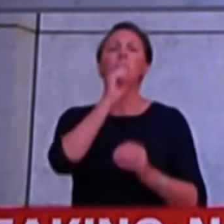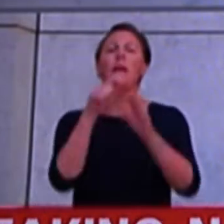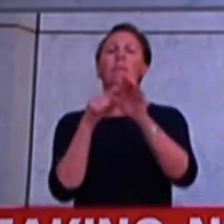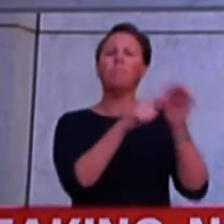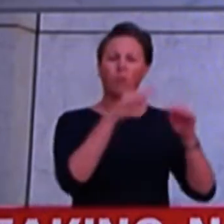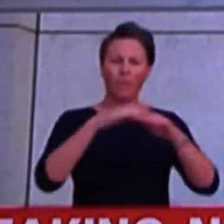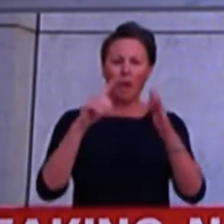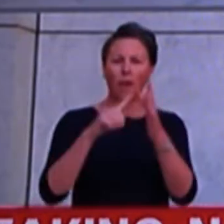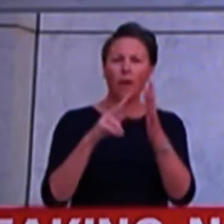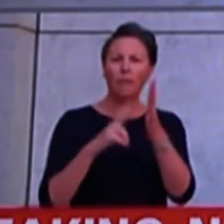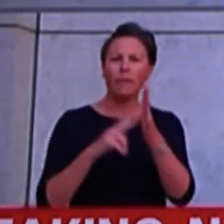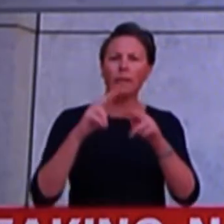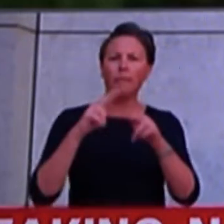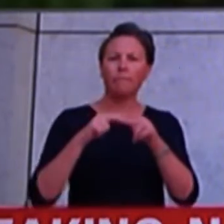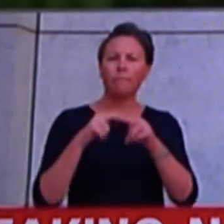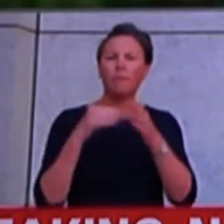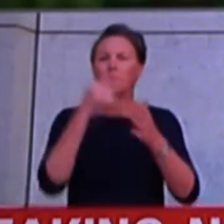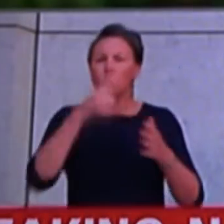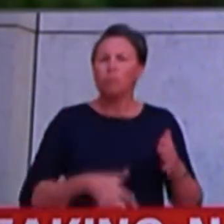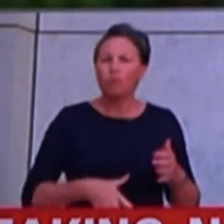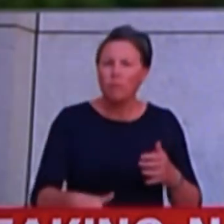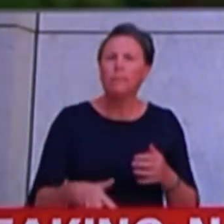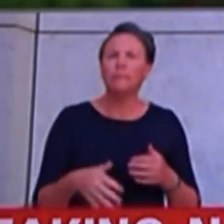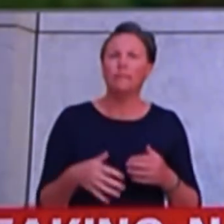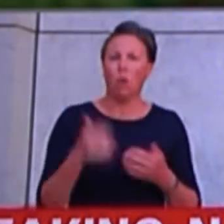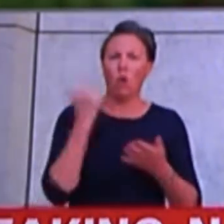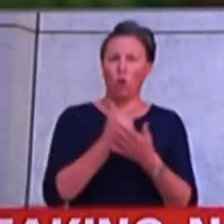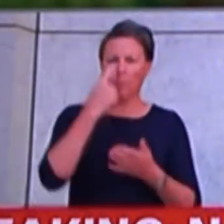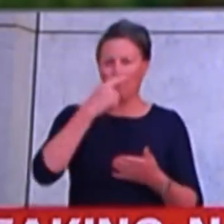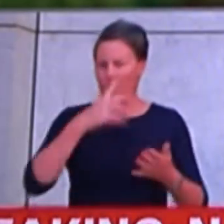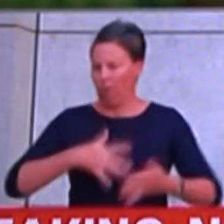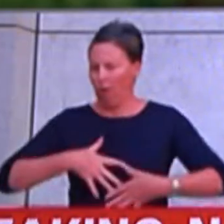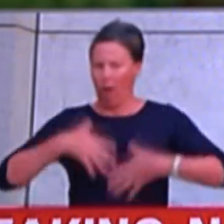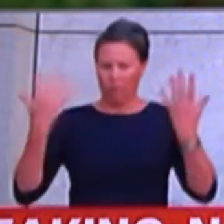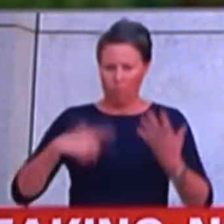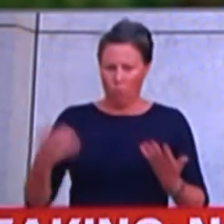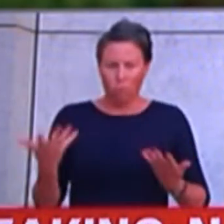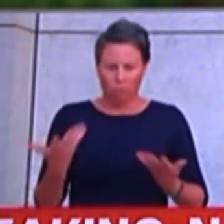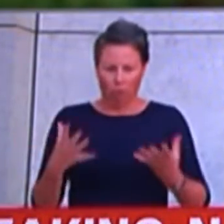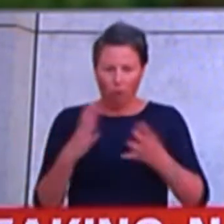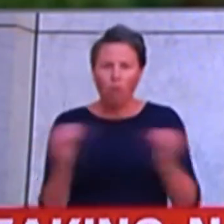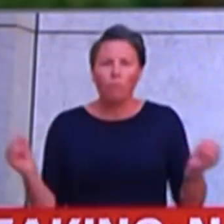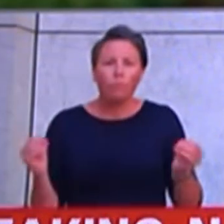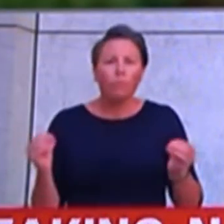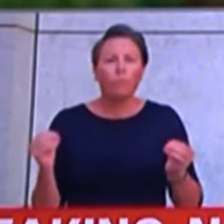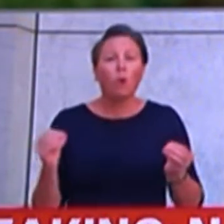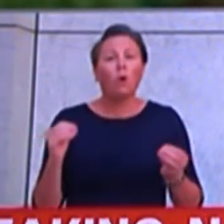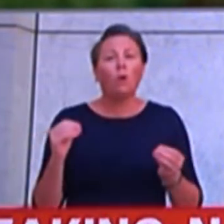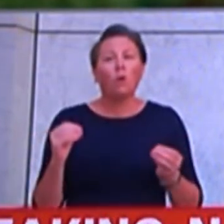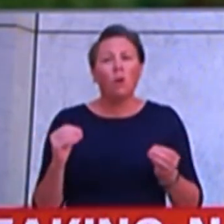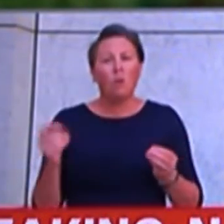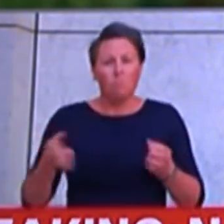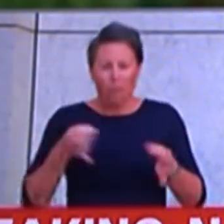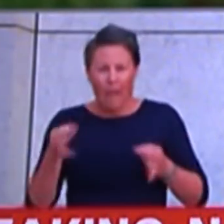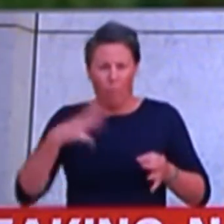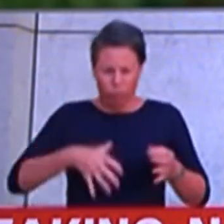There's been a lot of commentary from people going through that process who've obviously been quite upset. Do you hope that this will bring some relief to families that are going